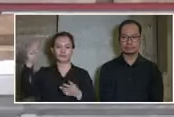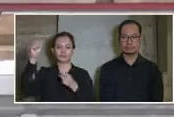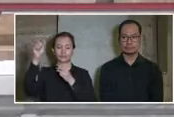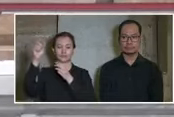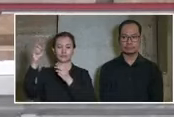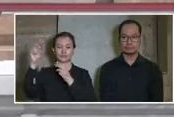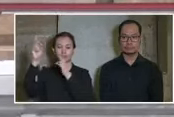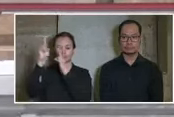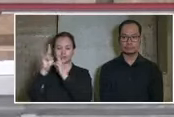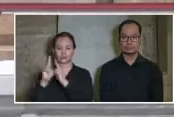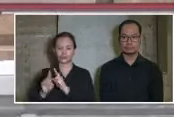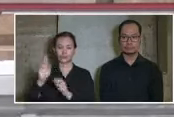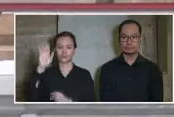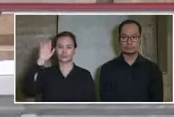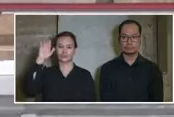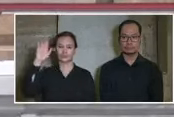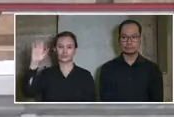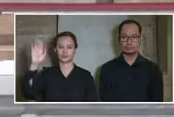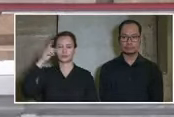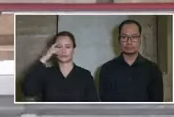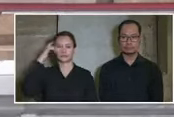honor is yours